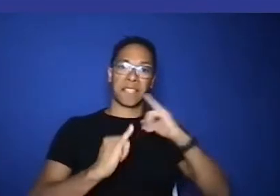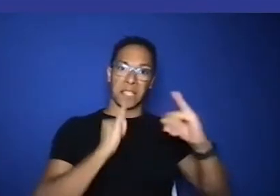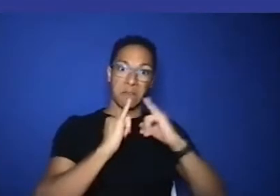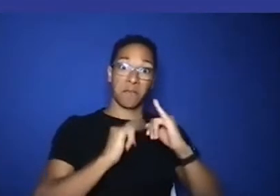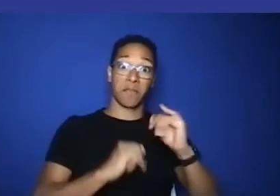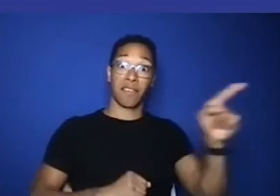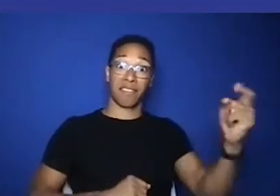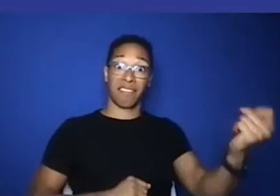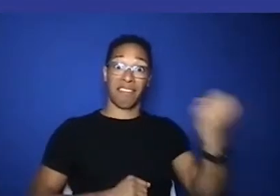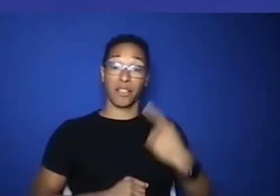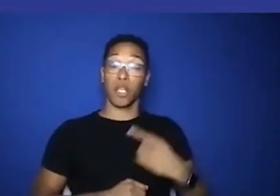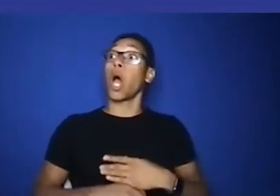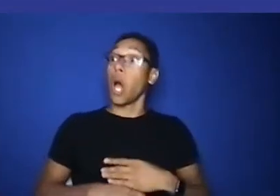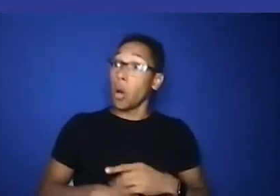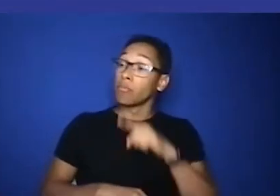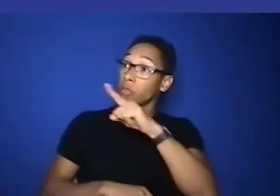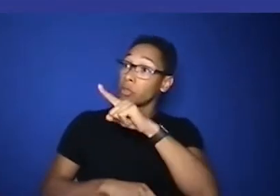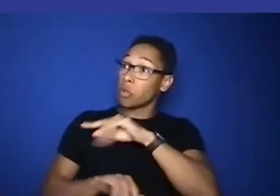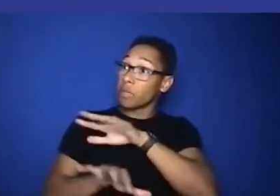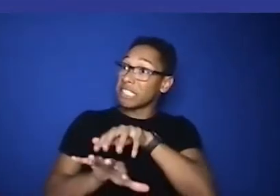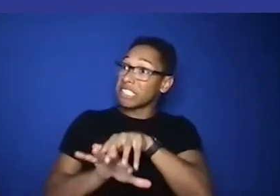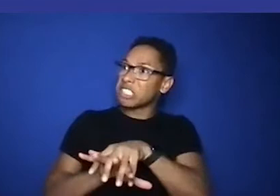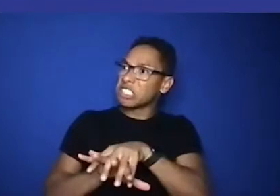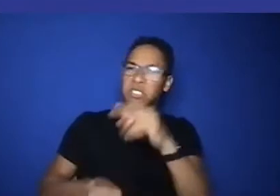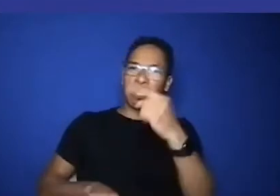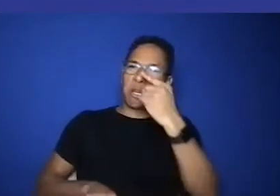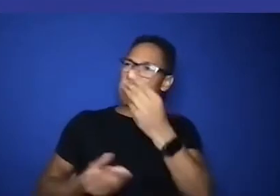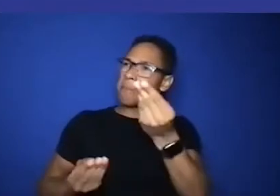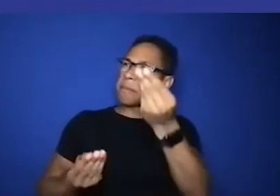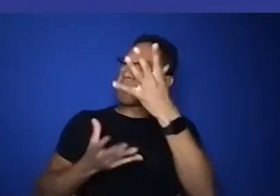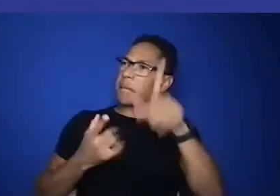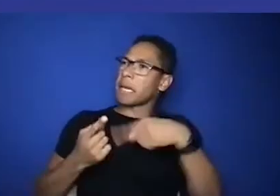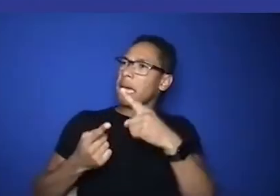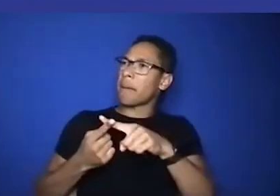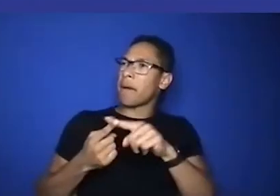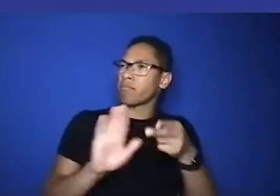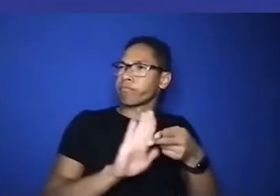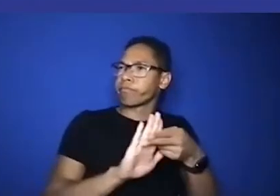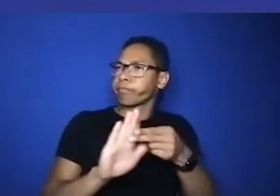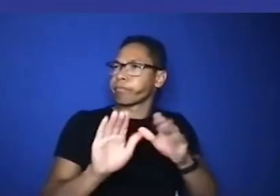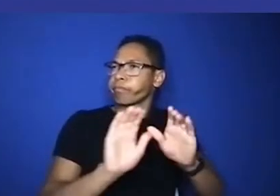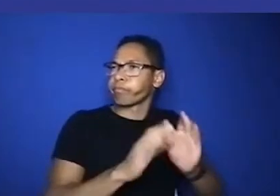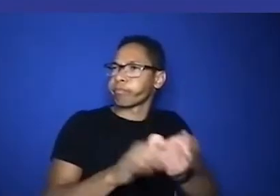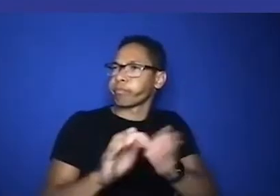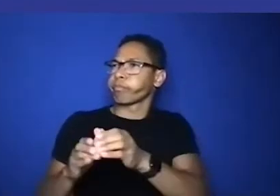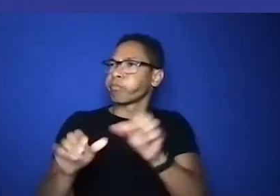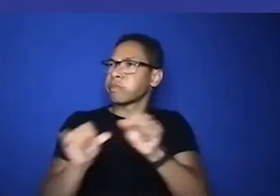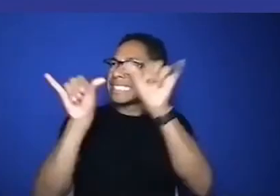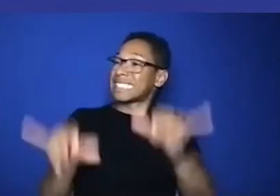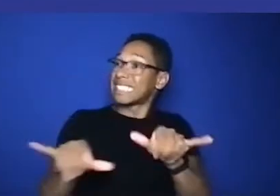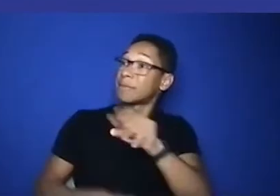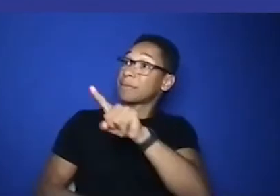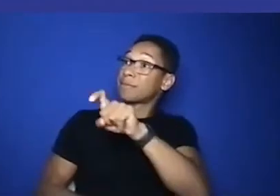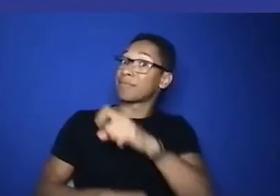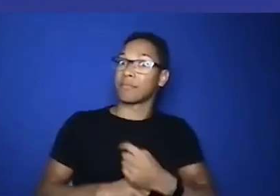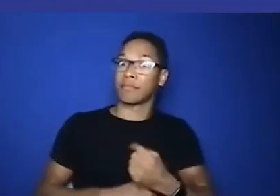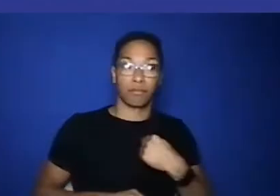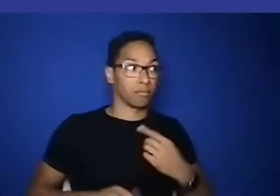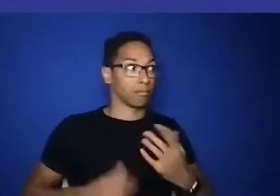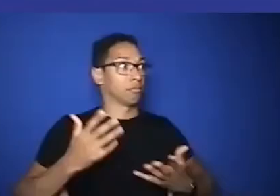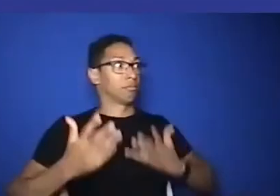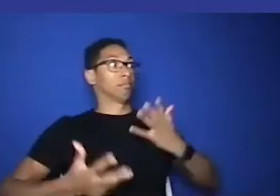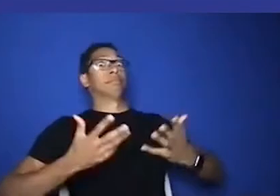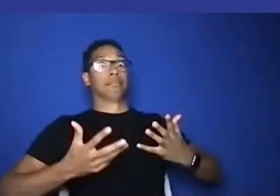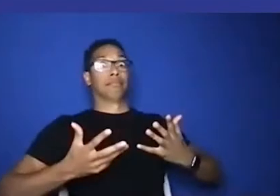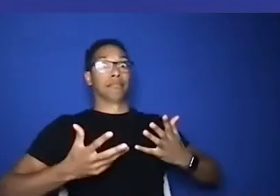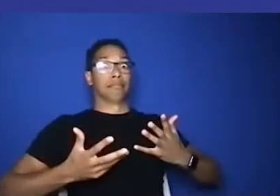you're Indigenous, so what can you tell me about Indigenous classification systems for cataloging? I was like, what? I was really taken